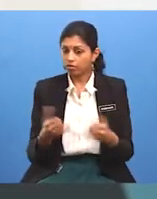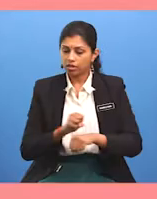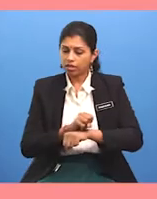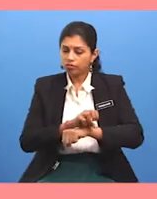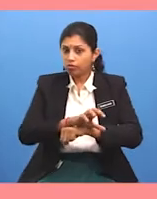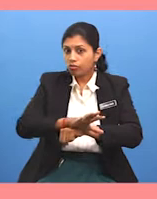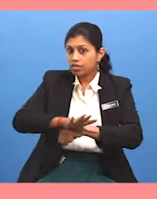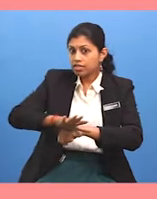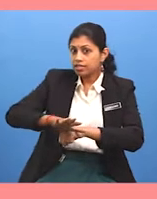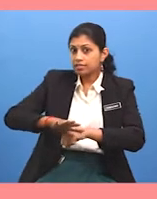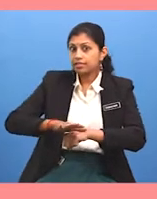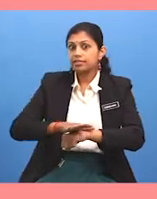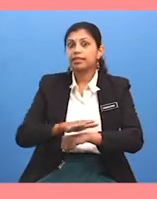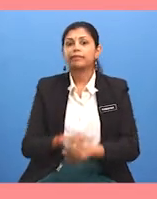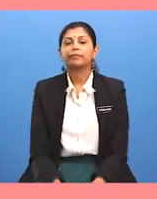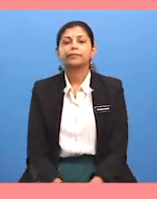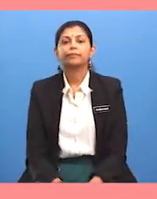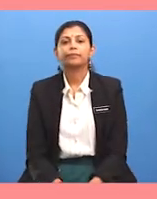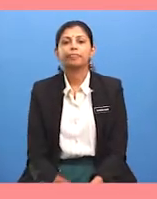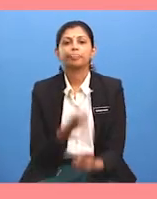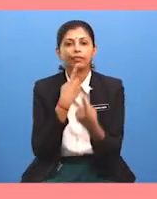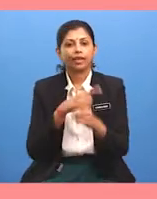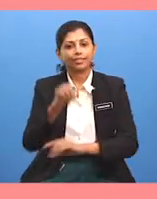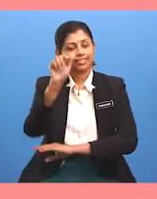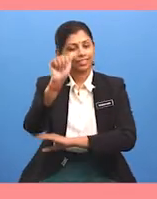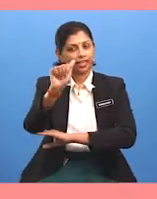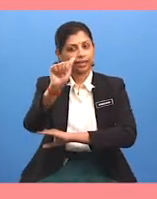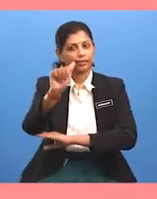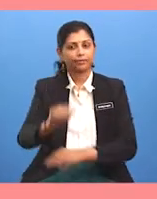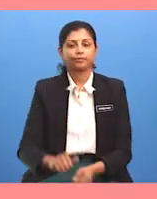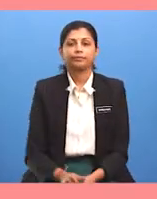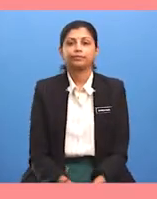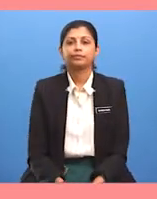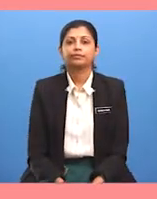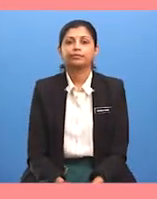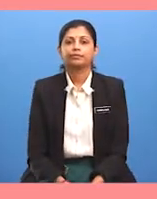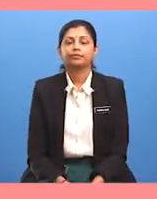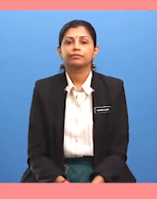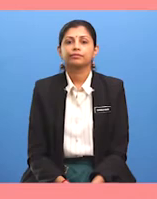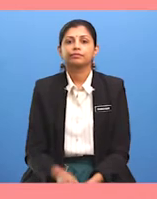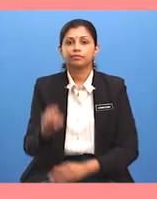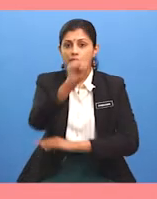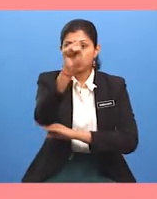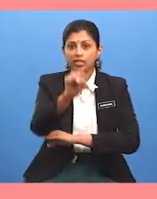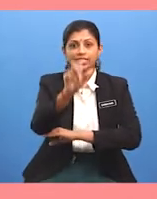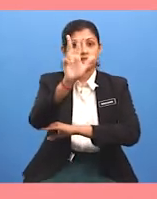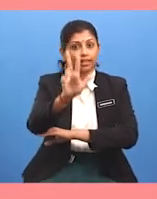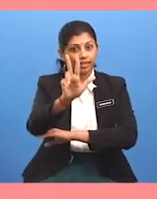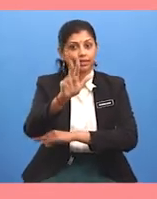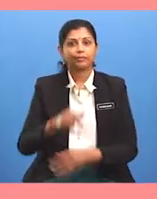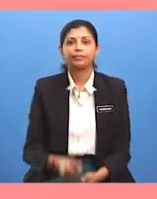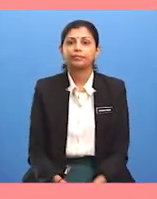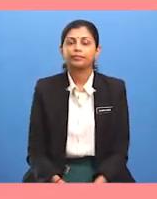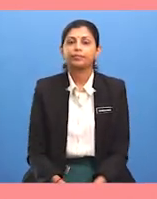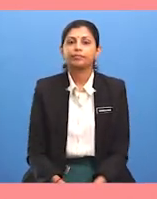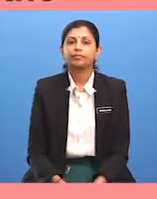influence. Thus, answer A is the correct answer. Question 3.